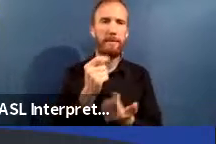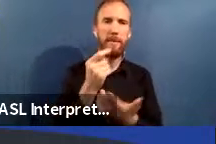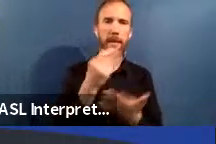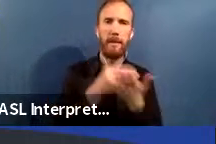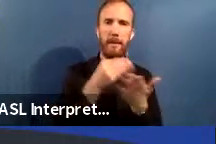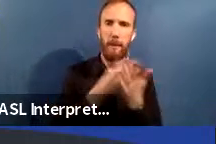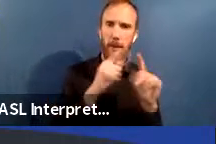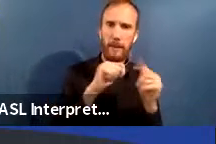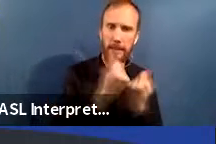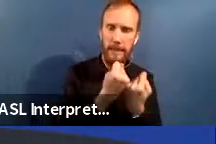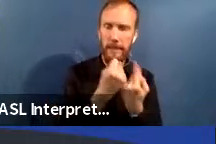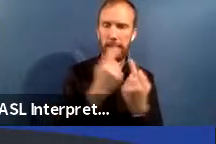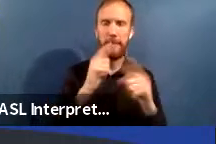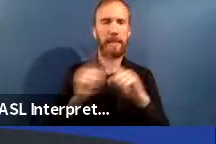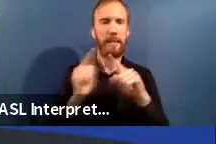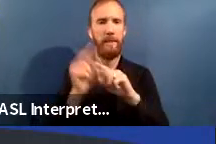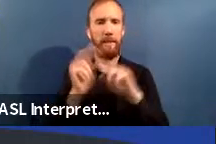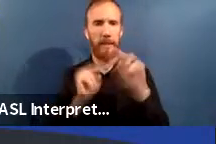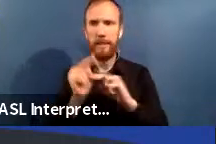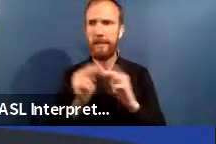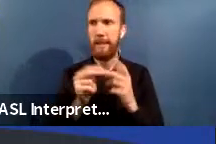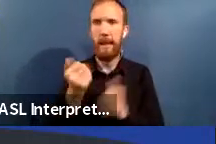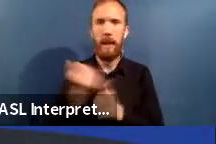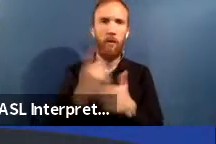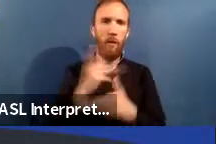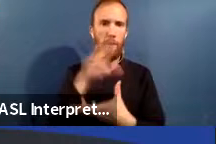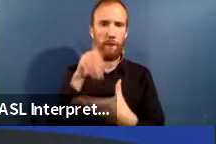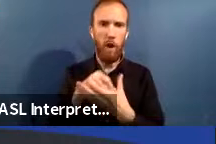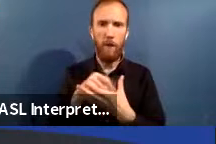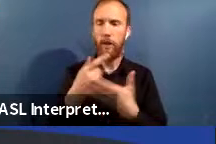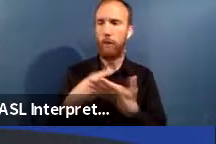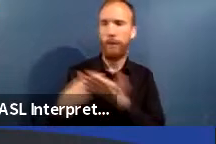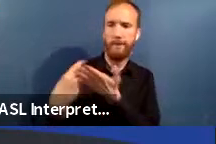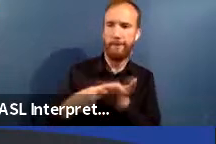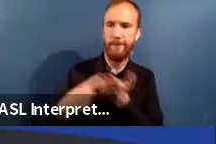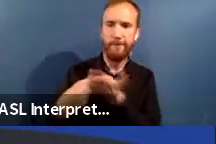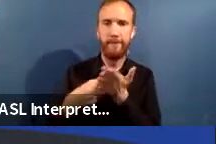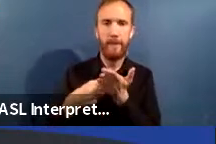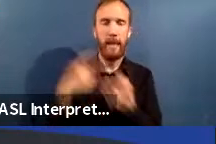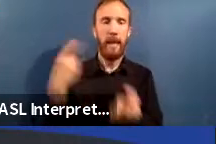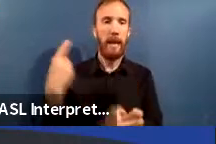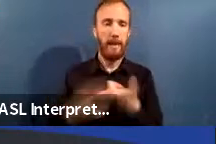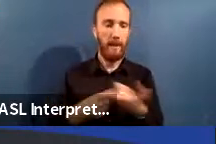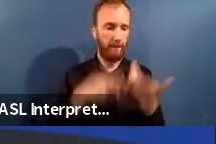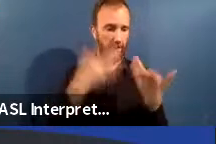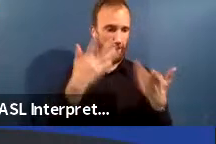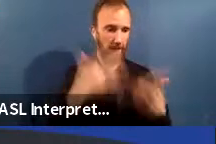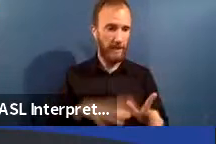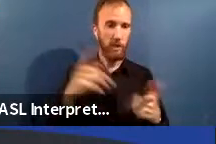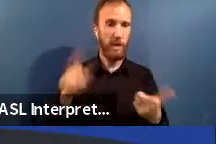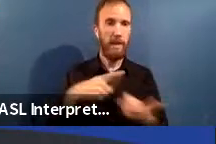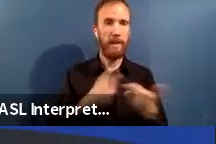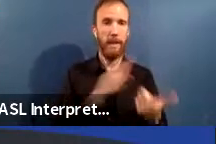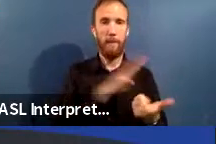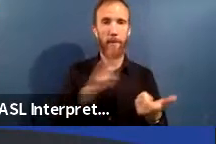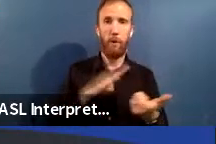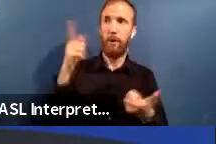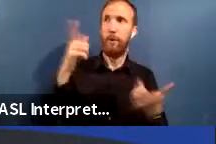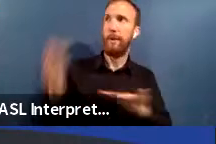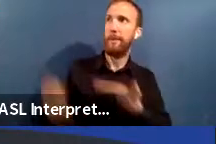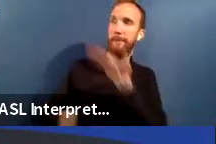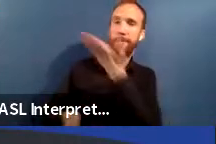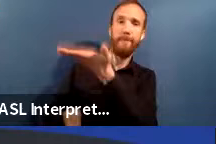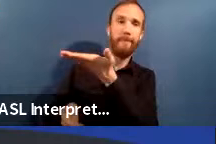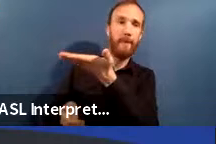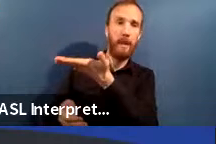in those. We present something to the board, and then it comes up to the board for hearing. So there's still some steps in iteration. This